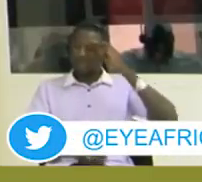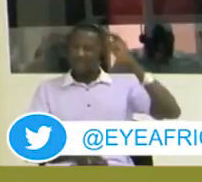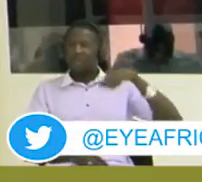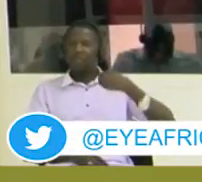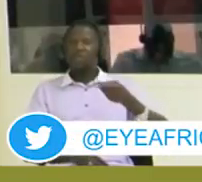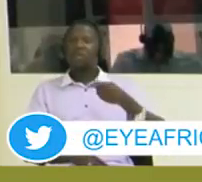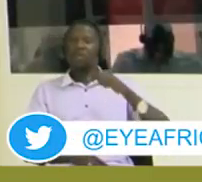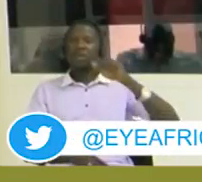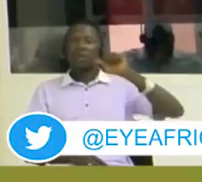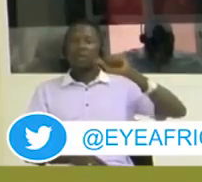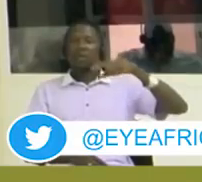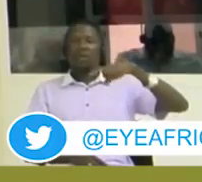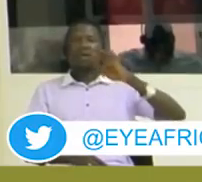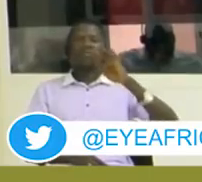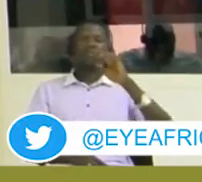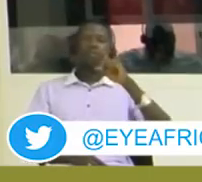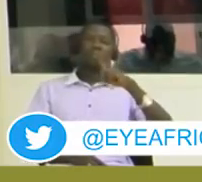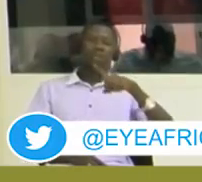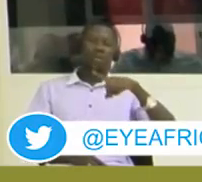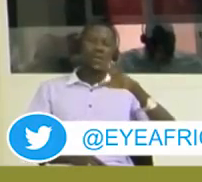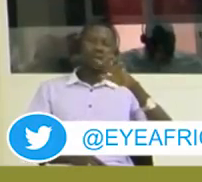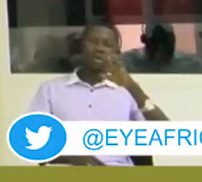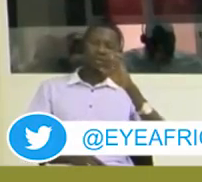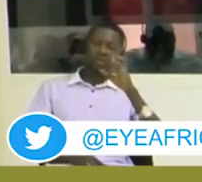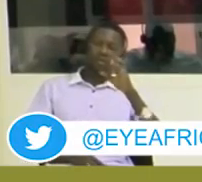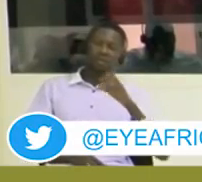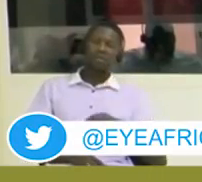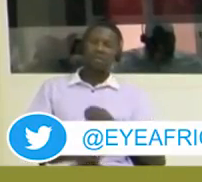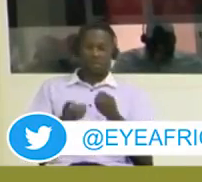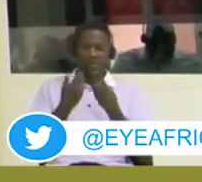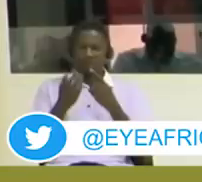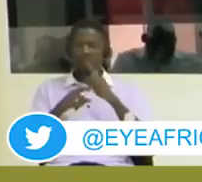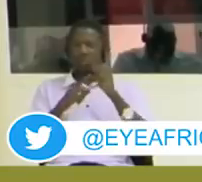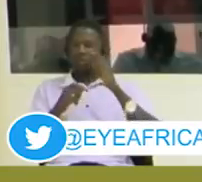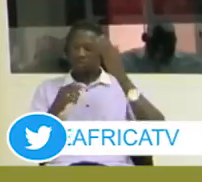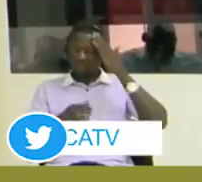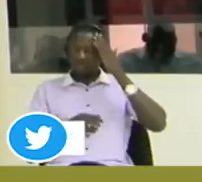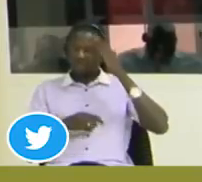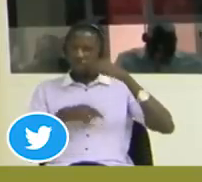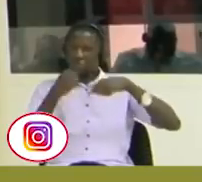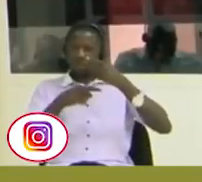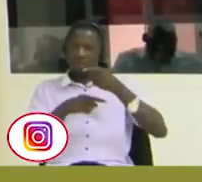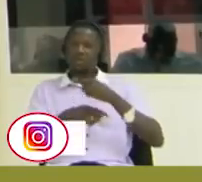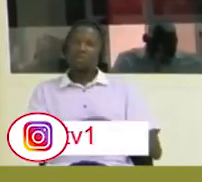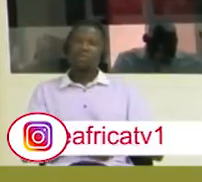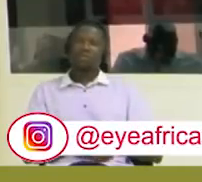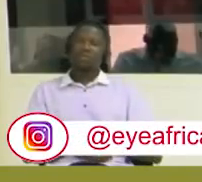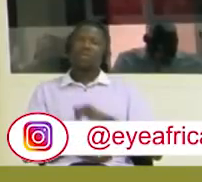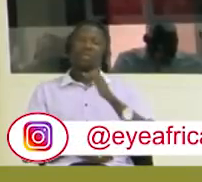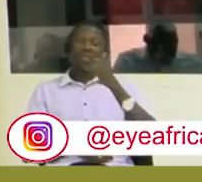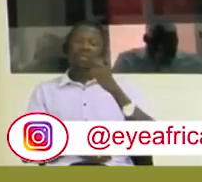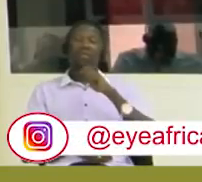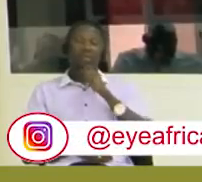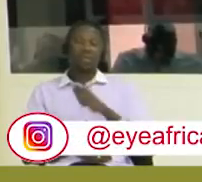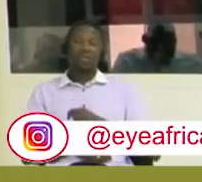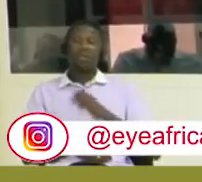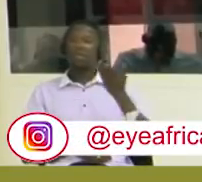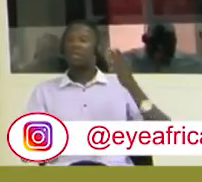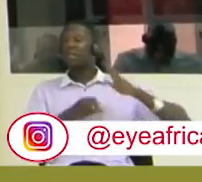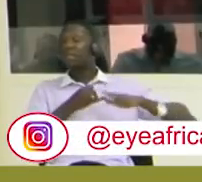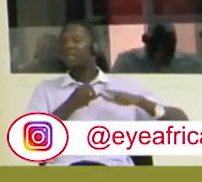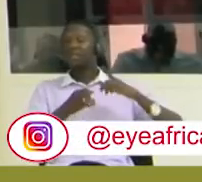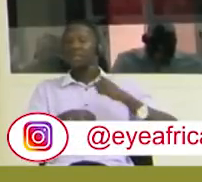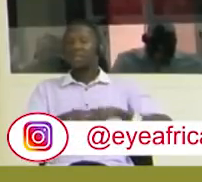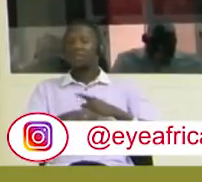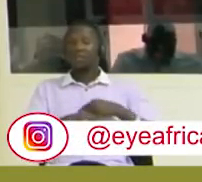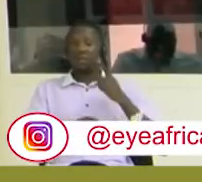Tell us what you know about that. Yes, sir. The last time I saw Koro Ceesay alive was at the